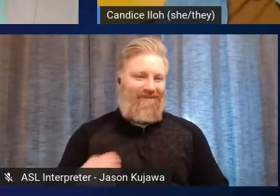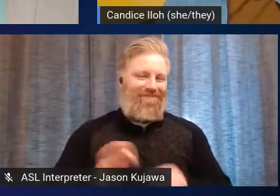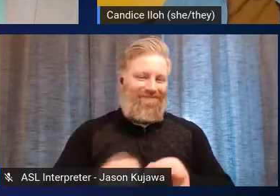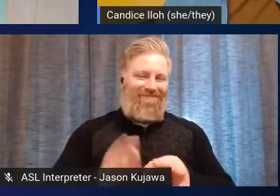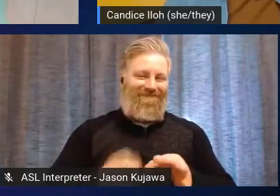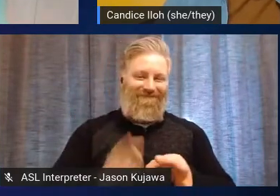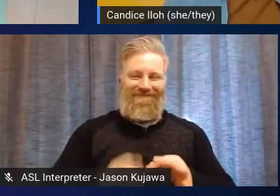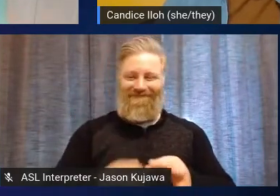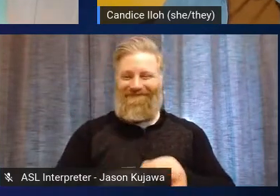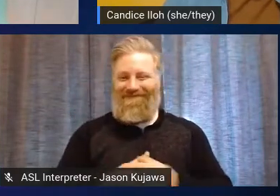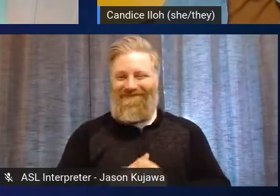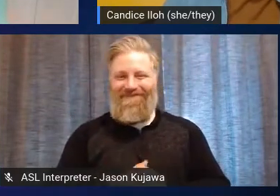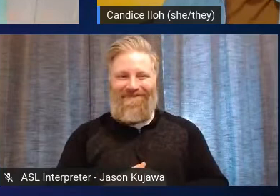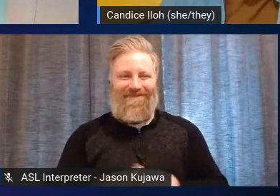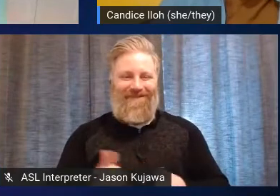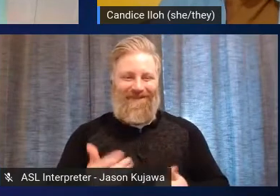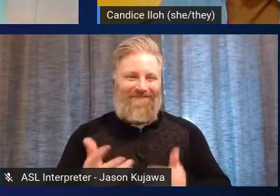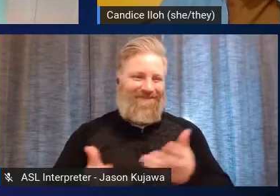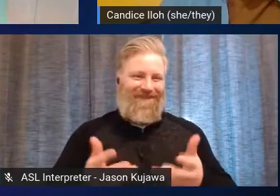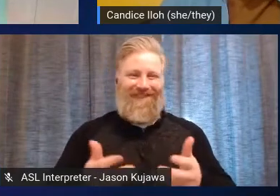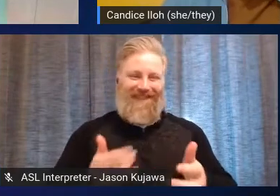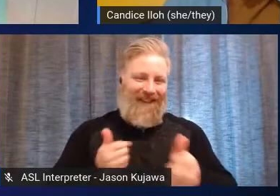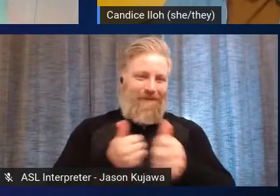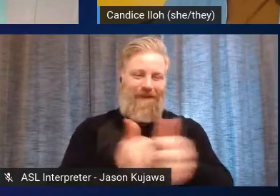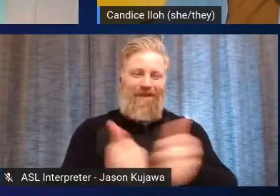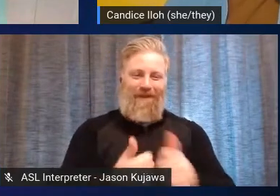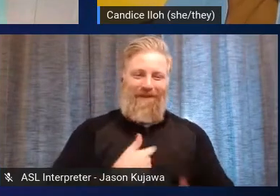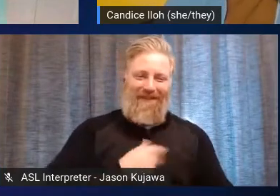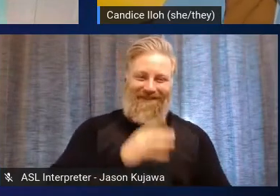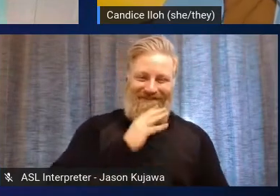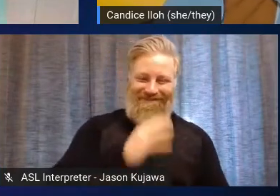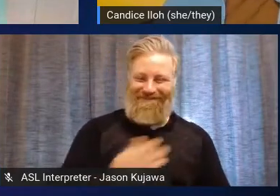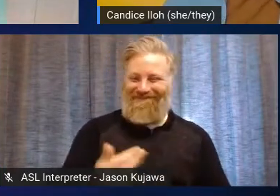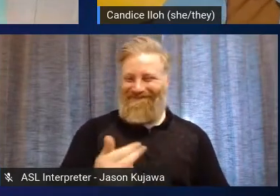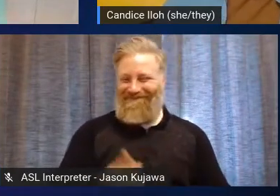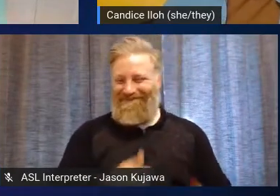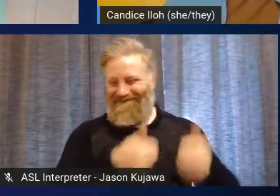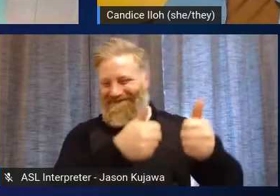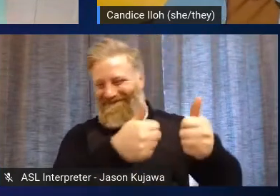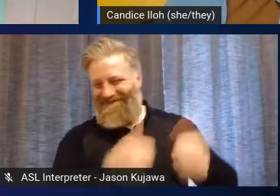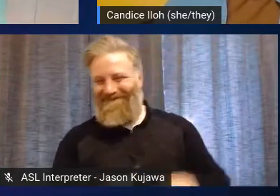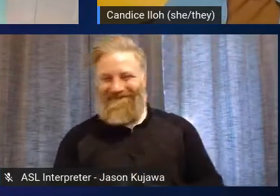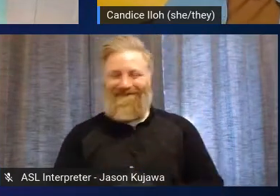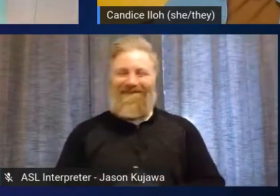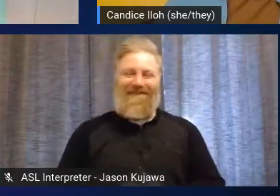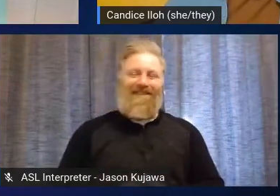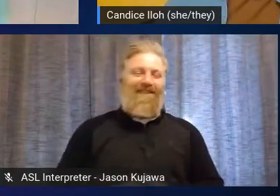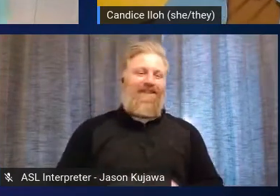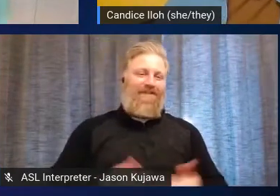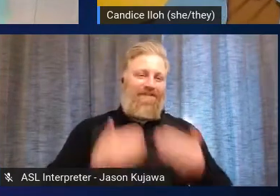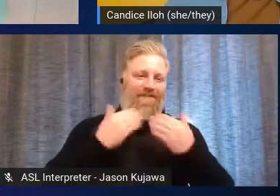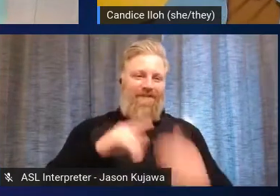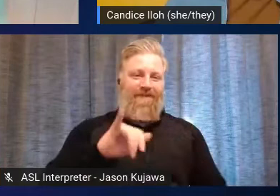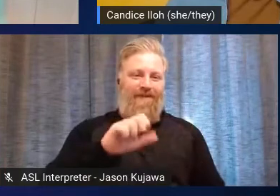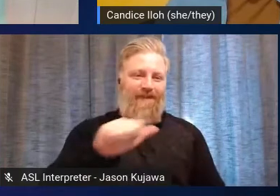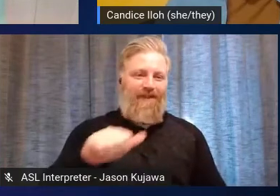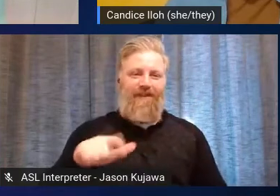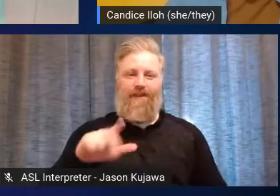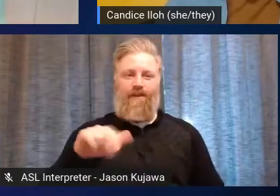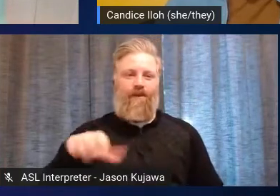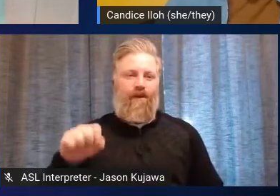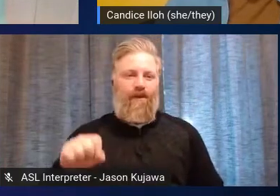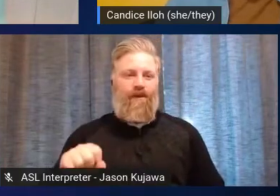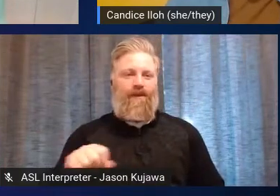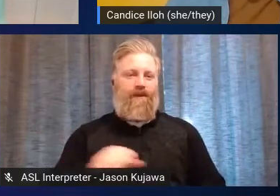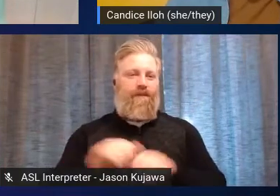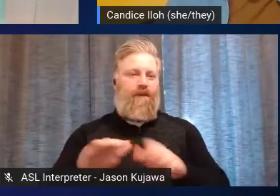appreciate you, brothers. Shout out to the Miami, to Miami. Shout out to my peoples, Lisa, Lucas, shout out to the National Book Foundation. I want to remind everybody